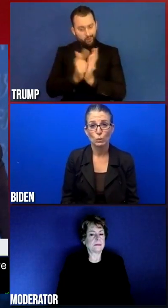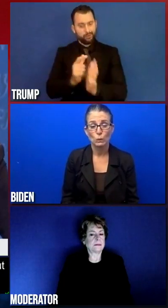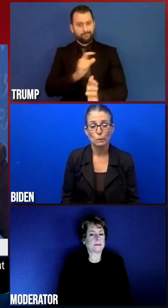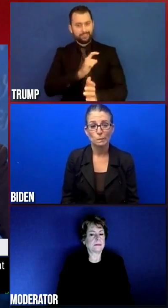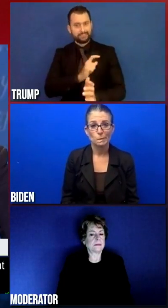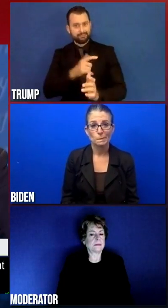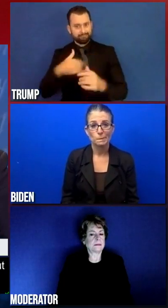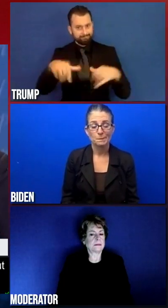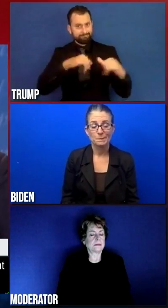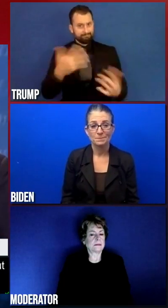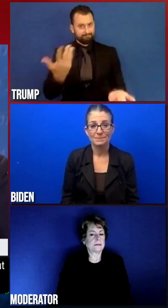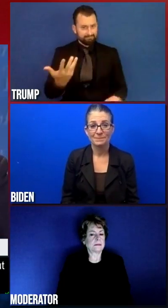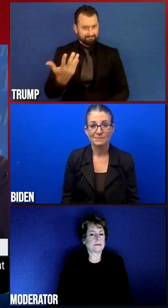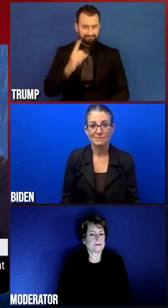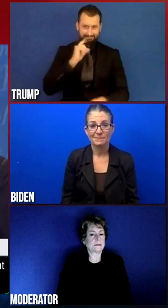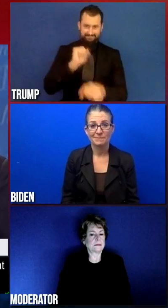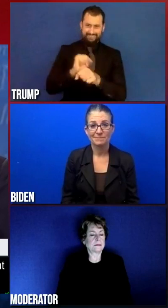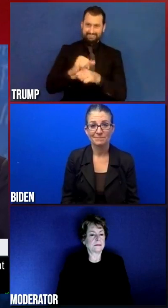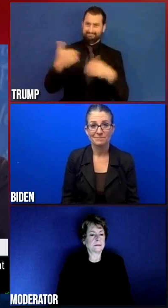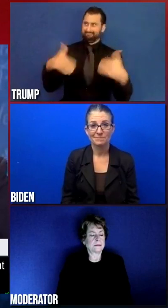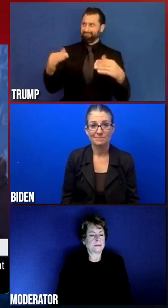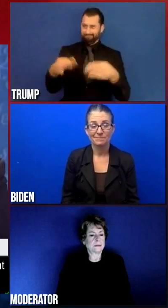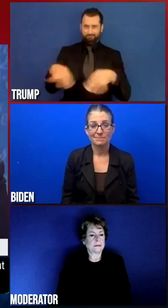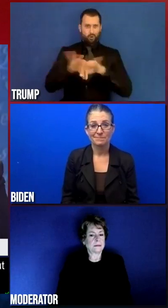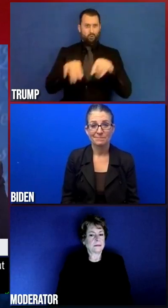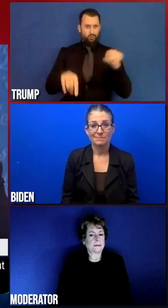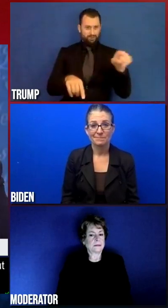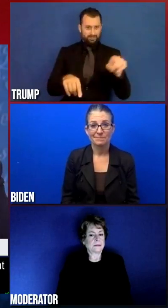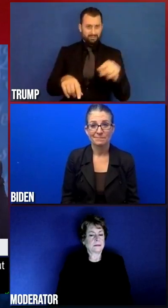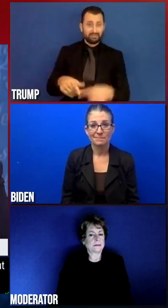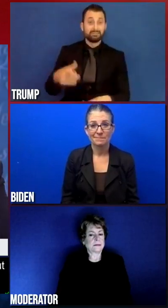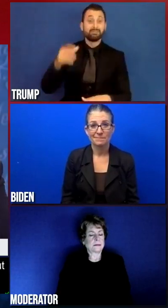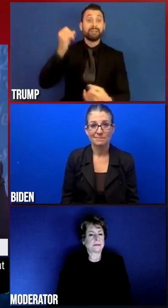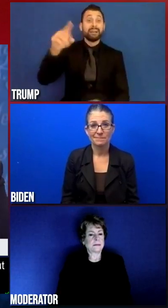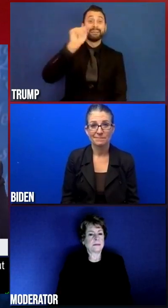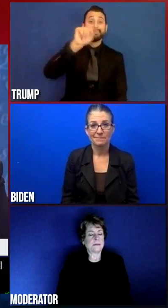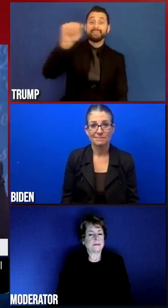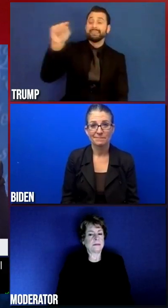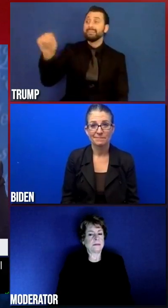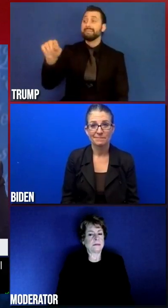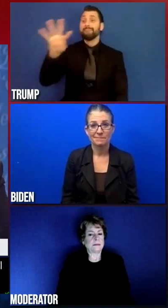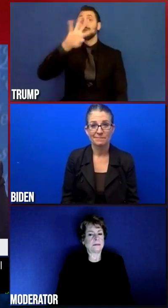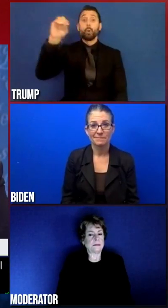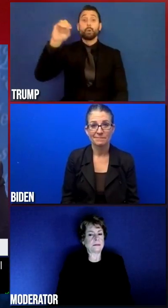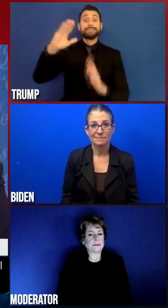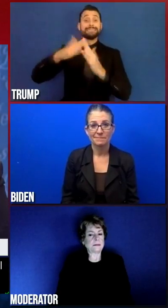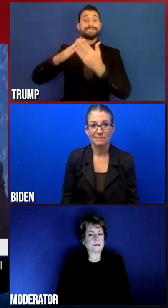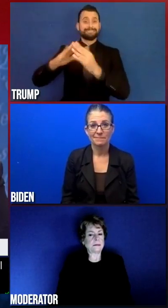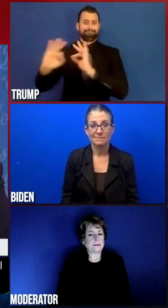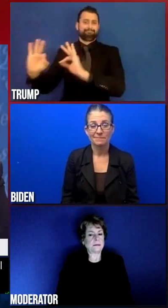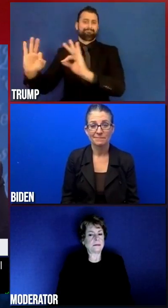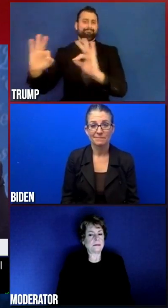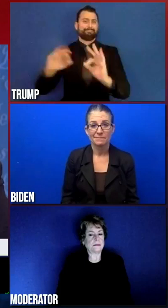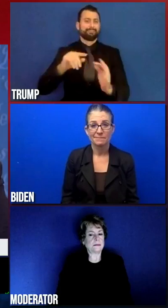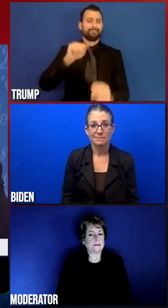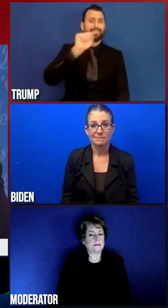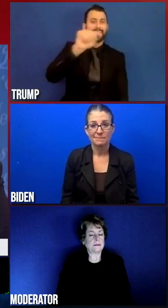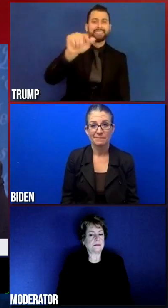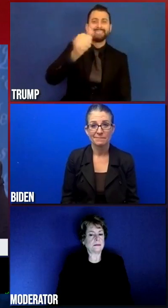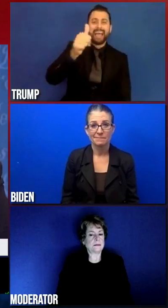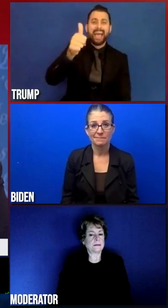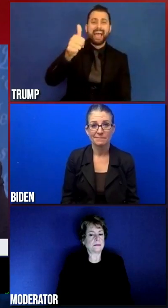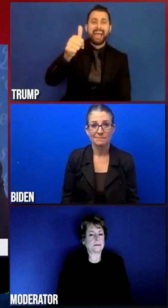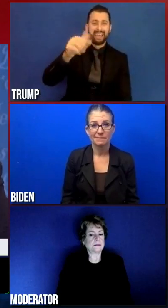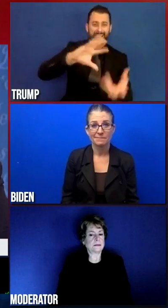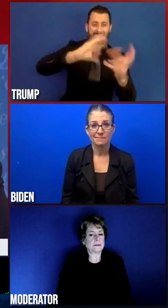by Democrats and in many cases radical left. And they've got you wrapped around their finger, Joe, to a point where you don't want to say anything about